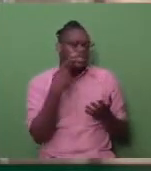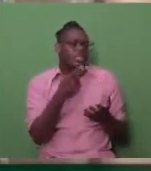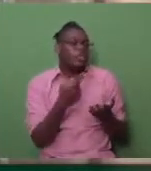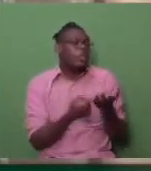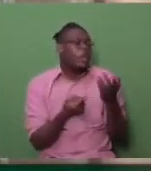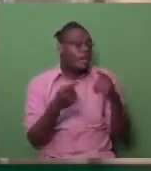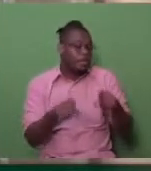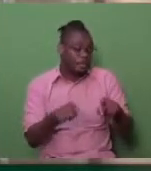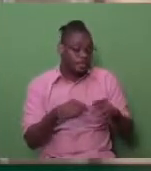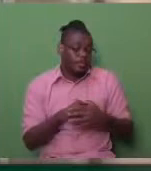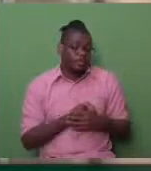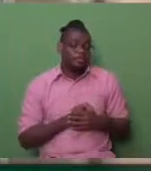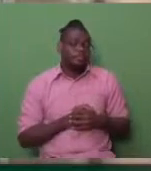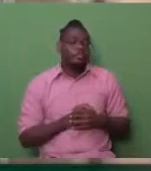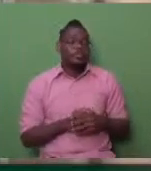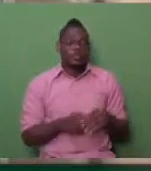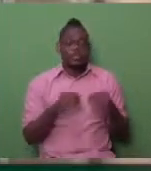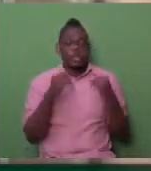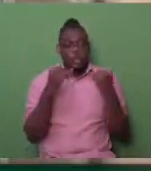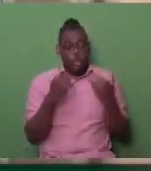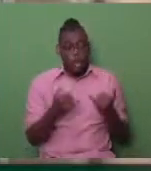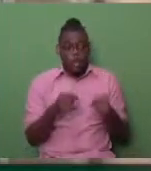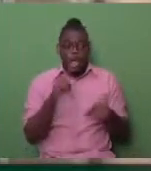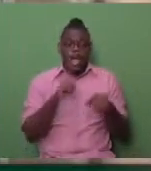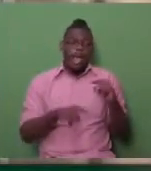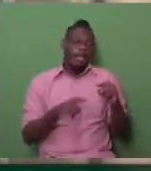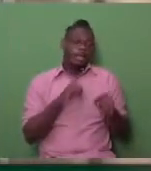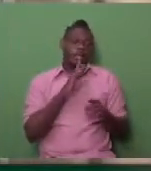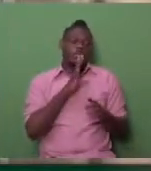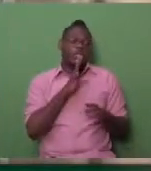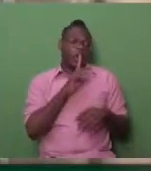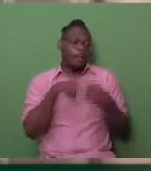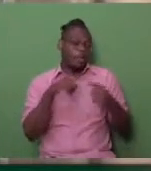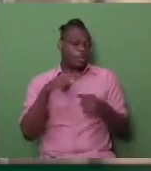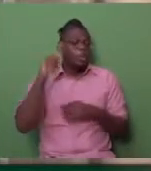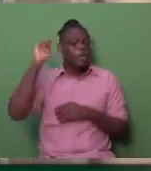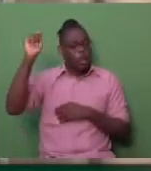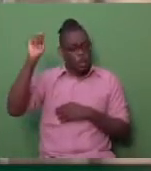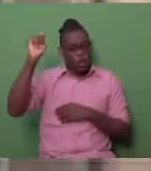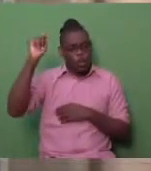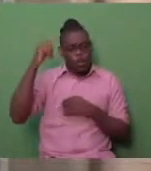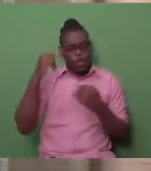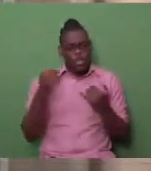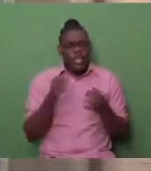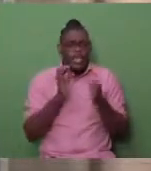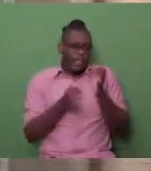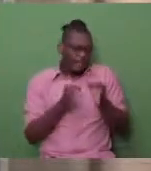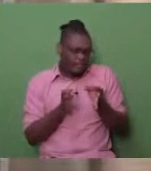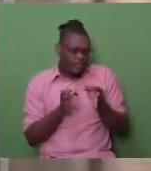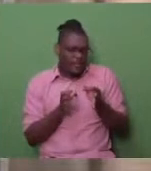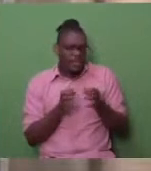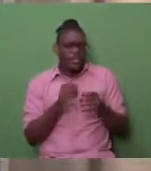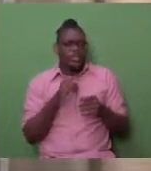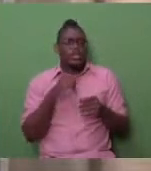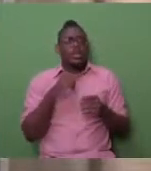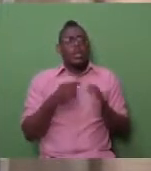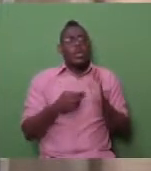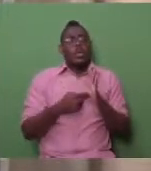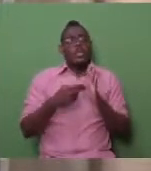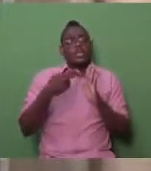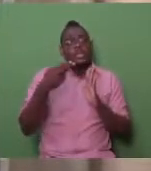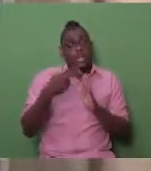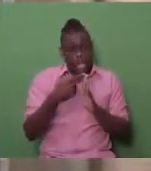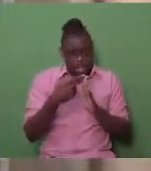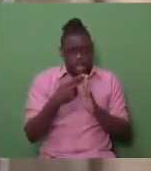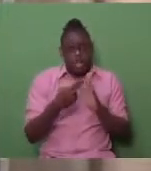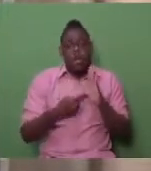The government is promising all these pie-in-the-sky projects to bamboozle voters, perhaps. Among this regime's most recent exhibitions